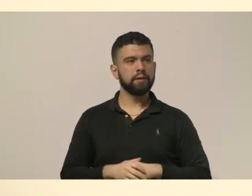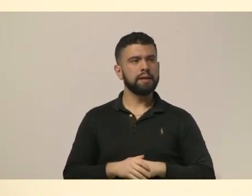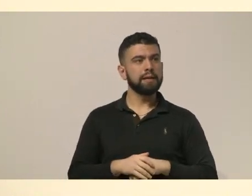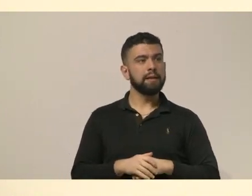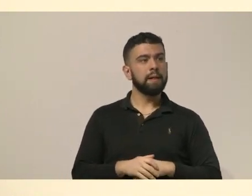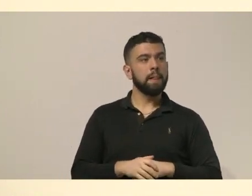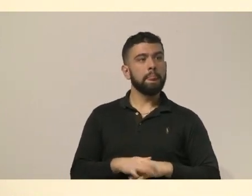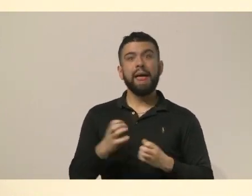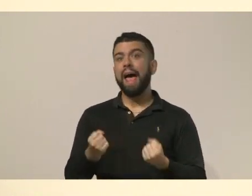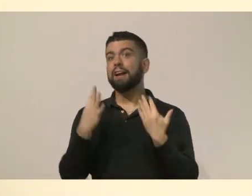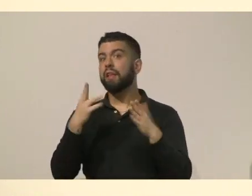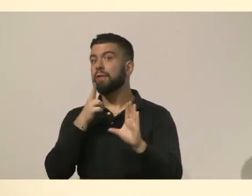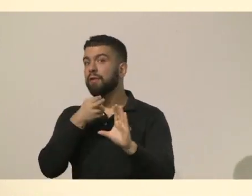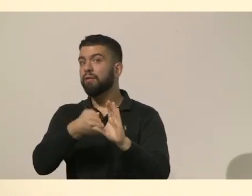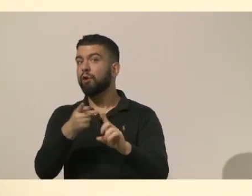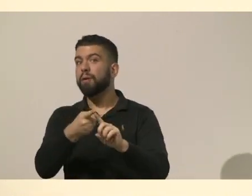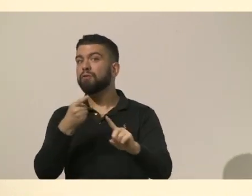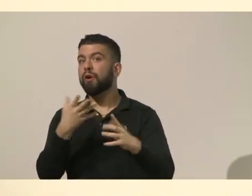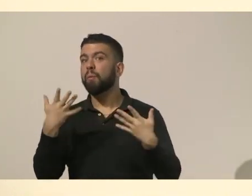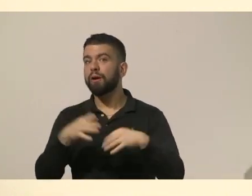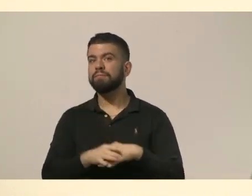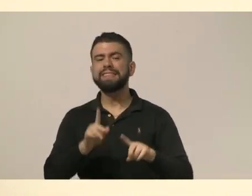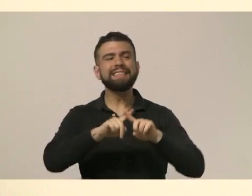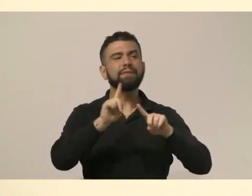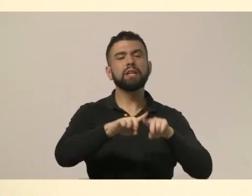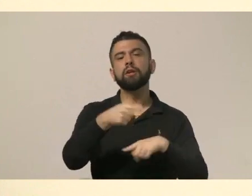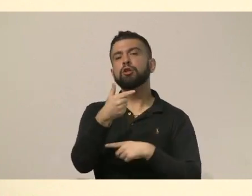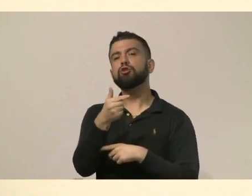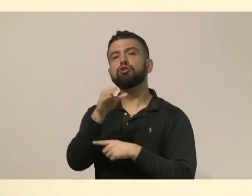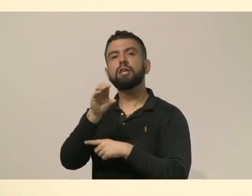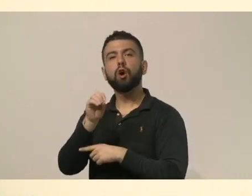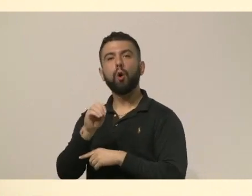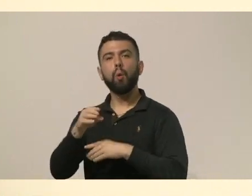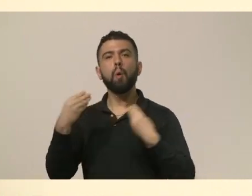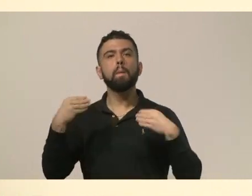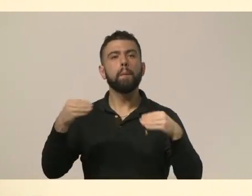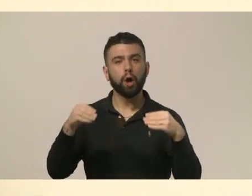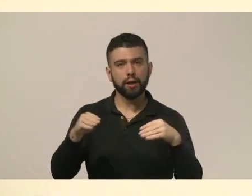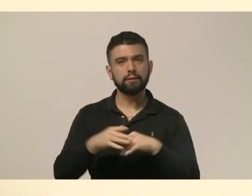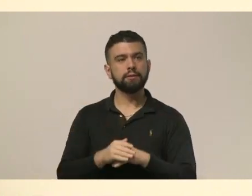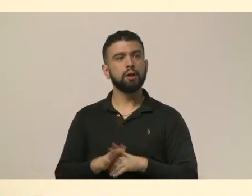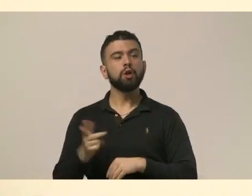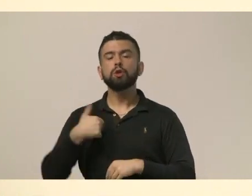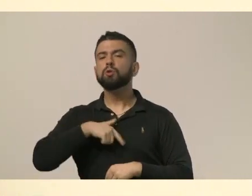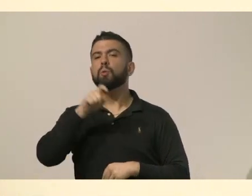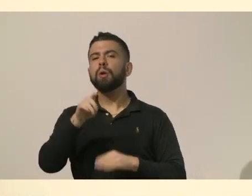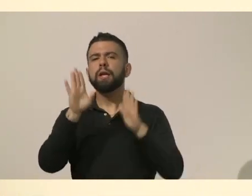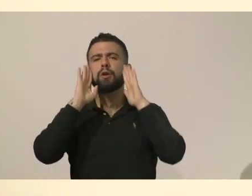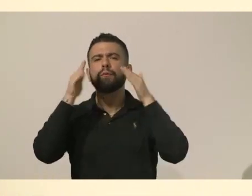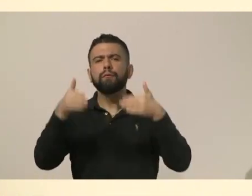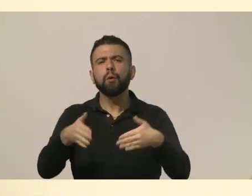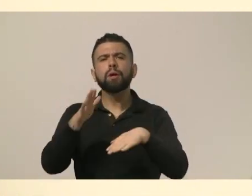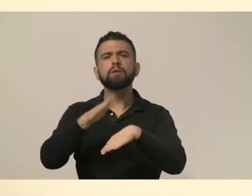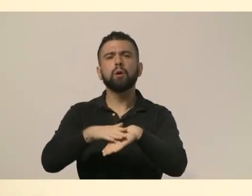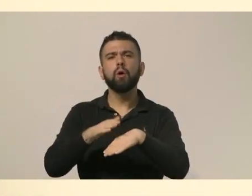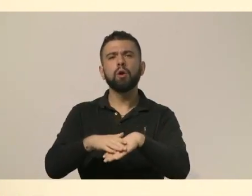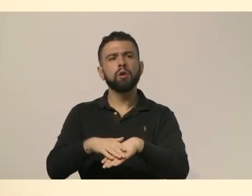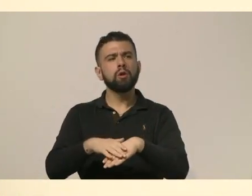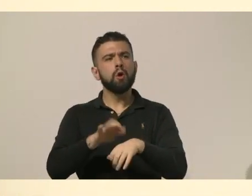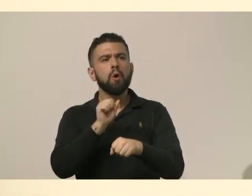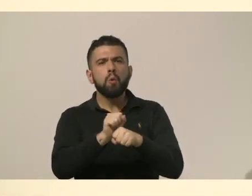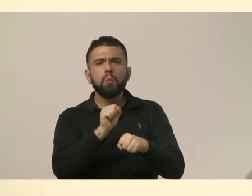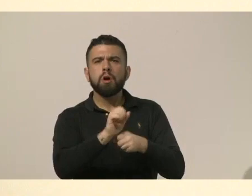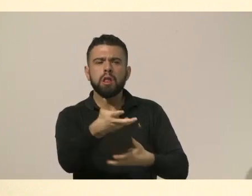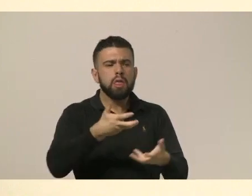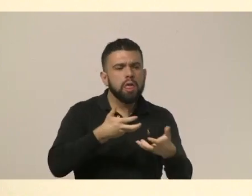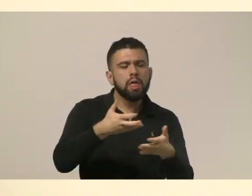a handful of different geo markets, and I think these are places where we need to focus on kind of working with our students and our prospective students